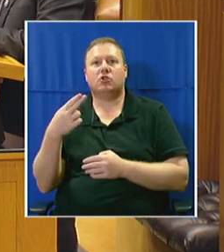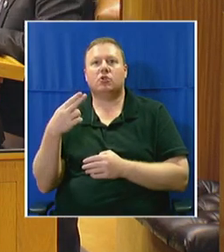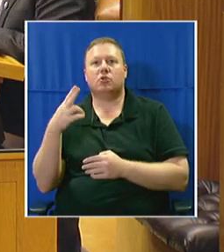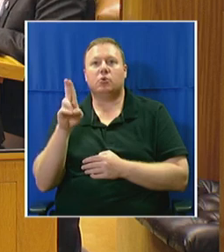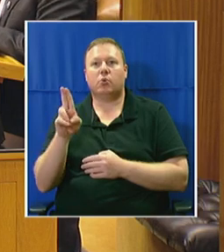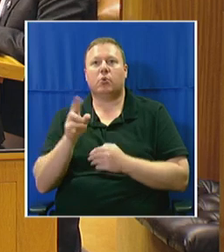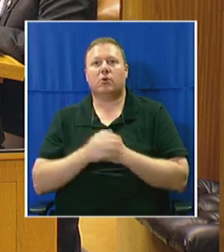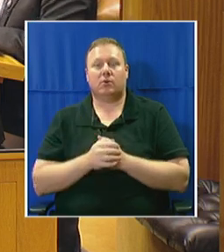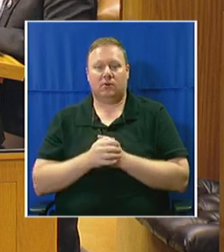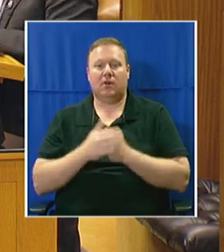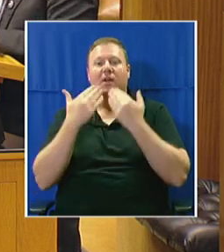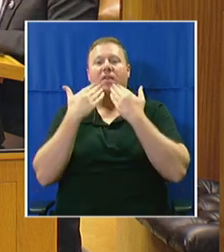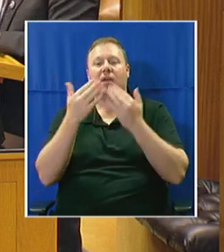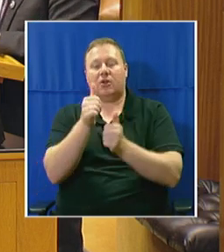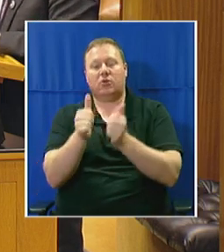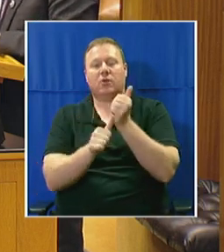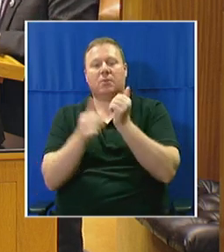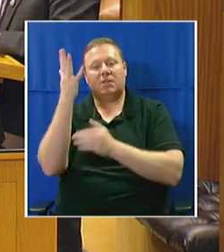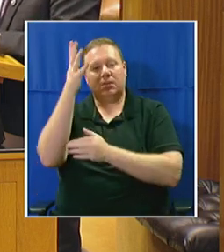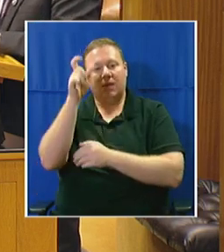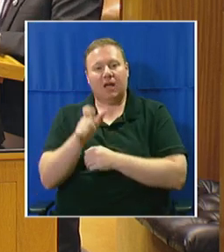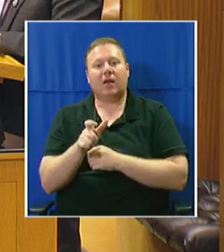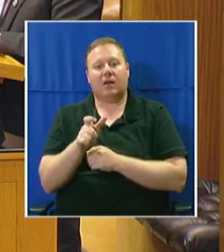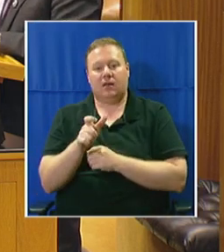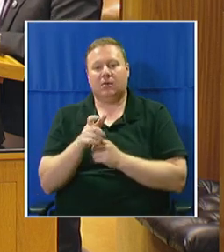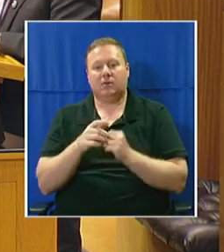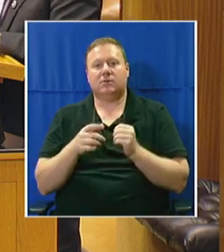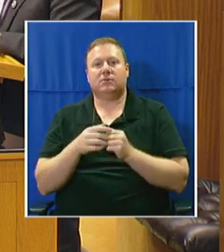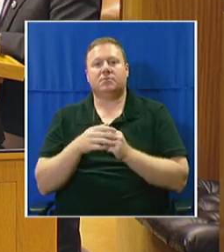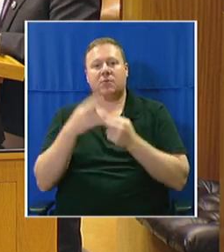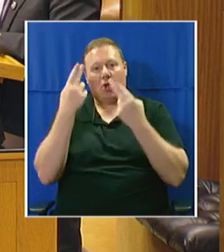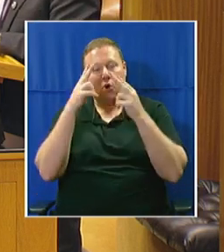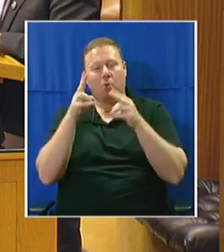1998 honorable gratitude Magan